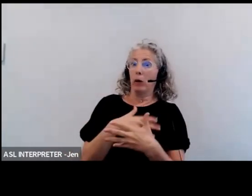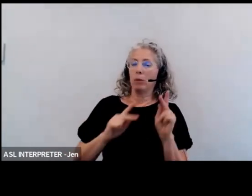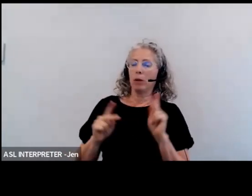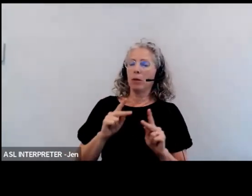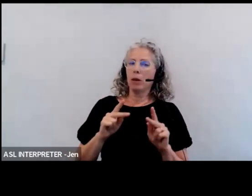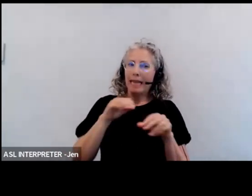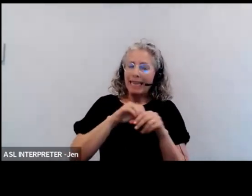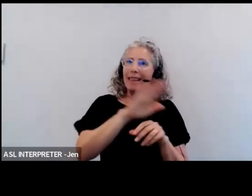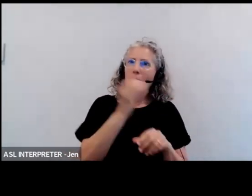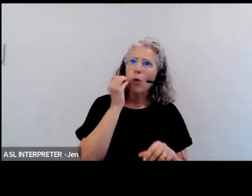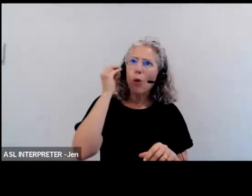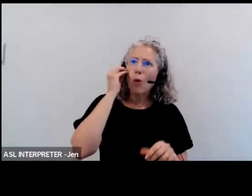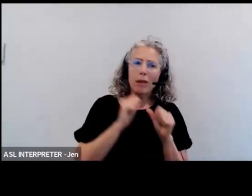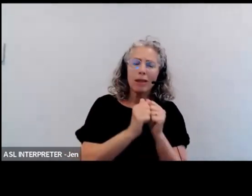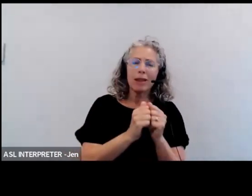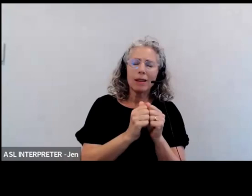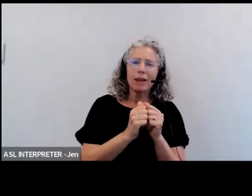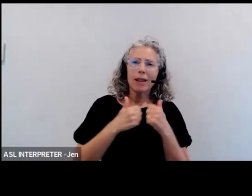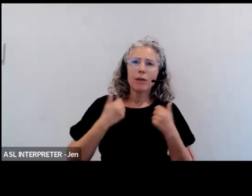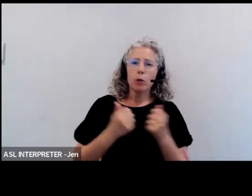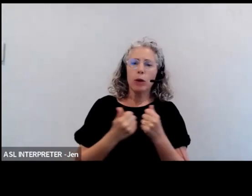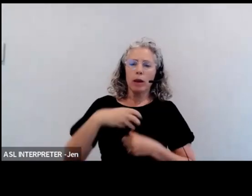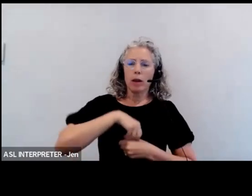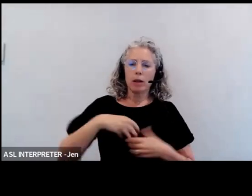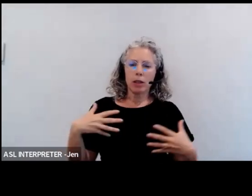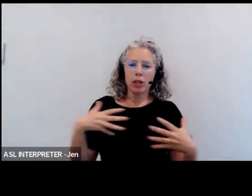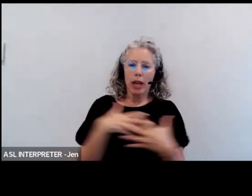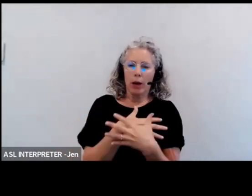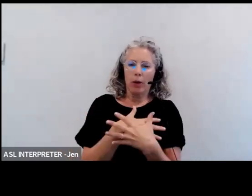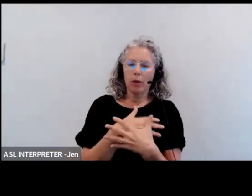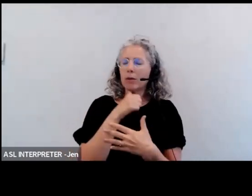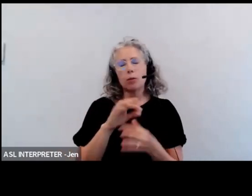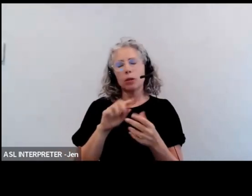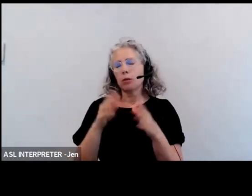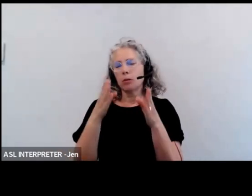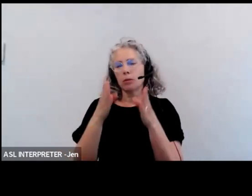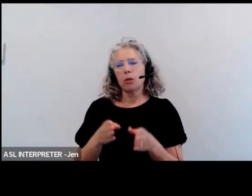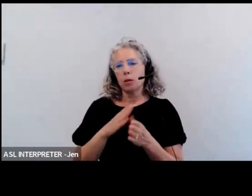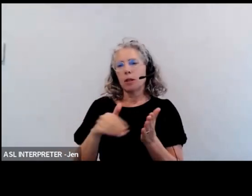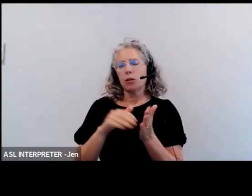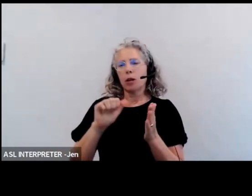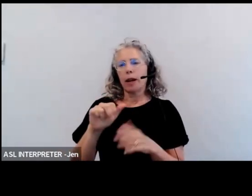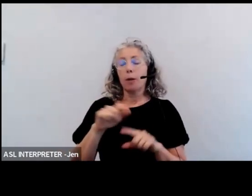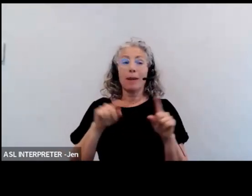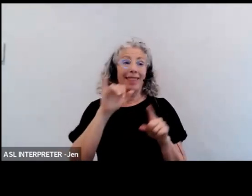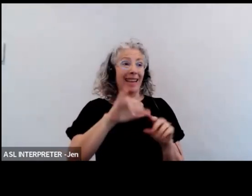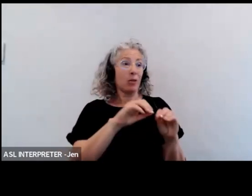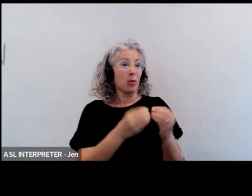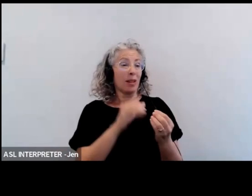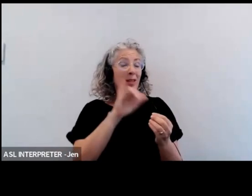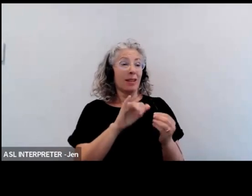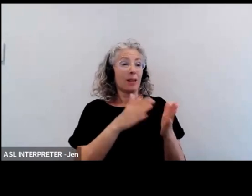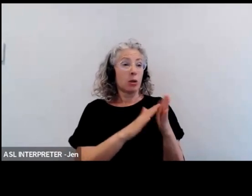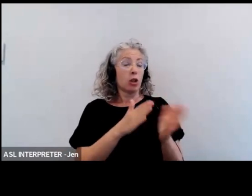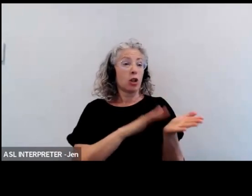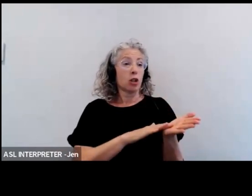in their very own home had nothing to do with person-centered care. And yet this organization and that community contract was